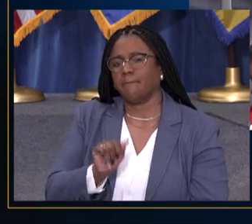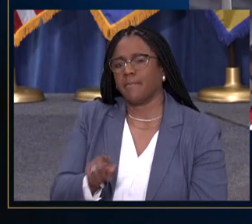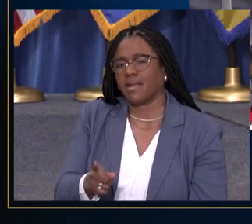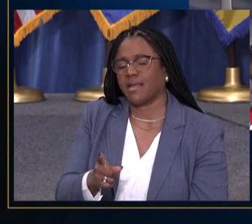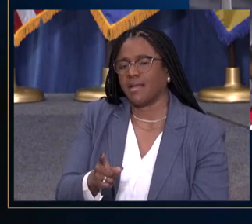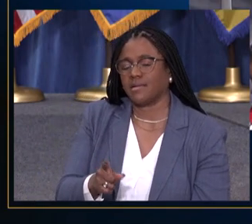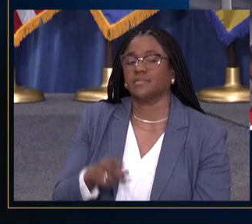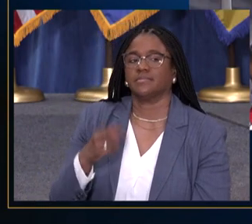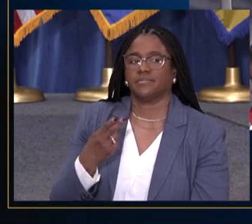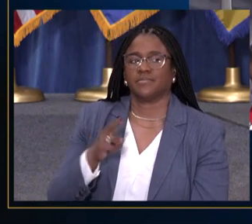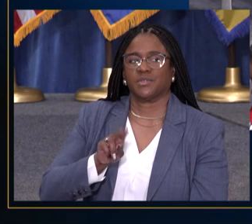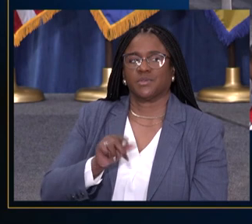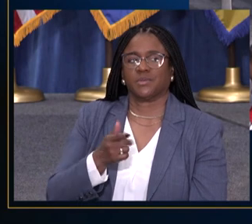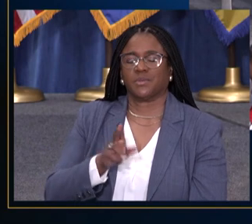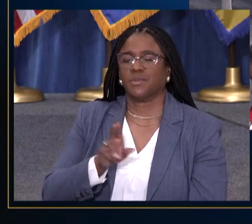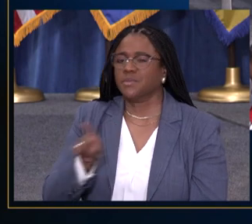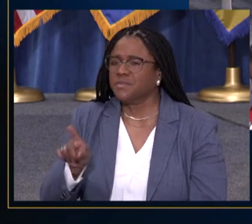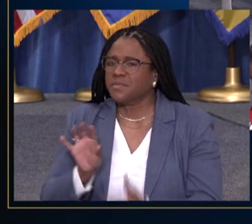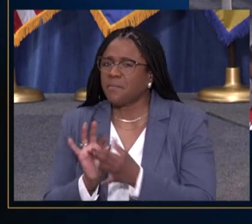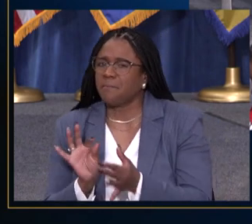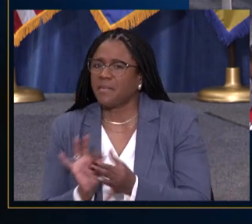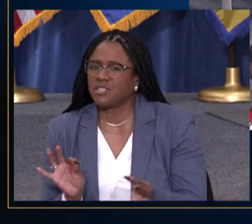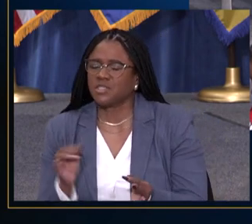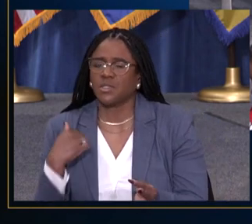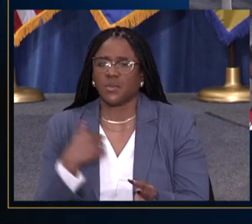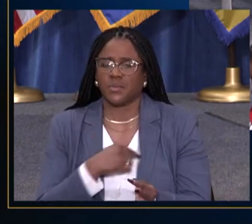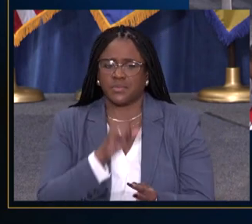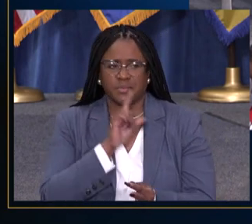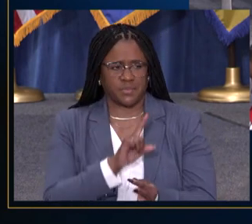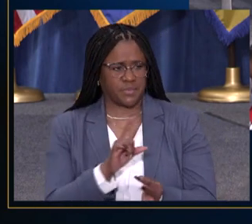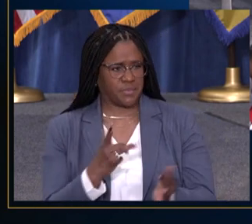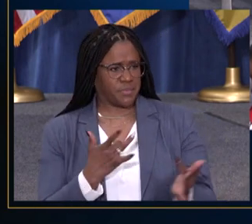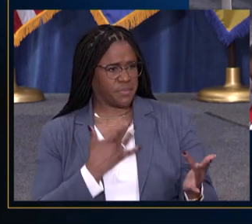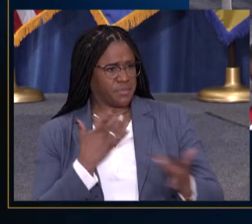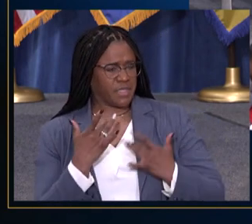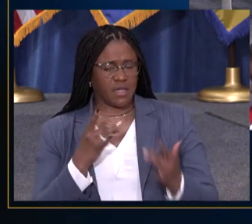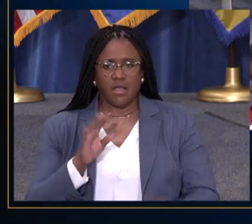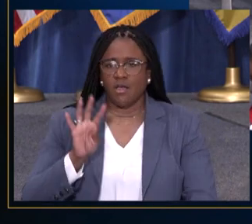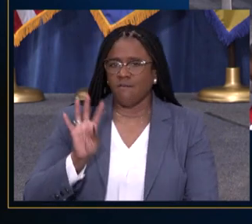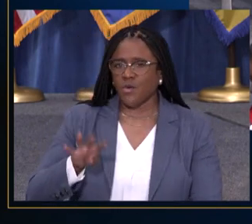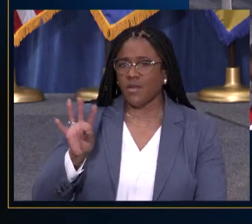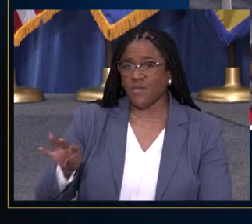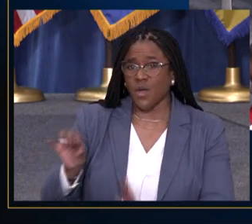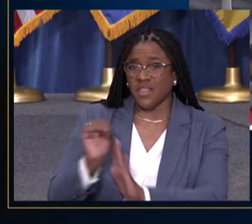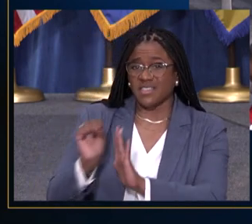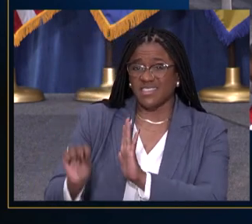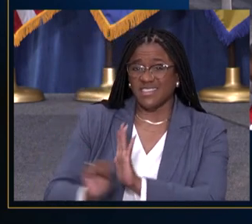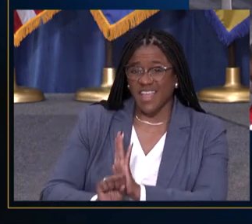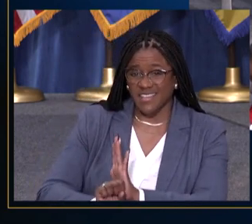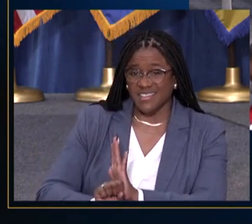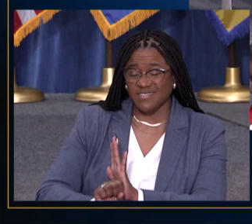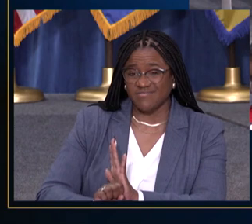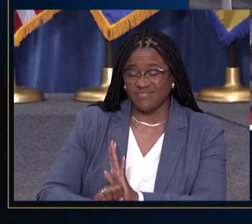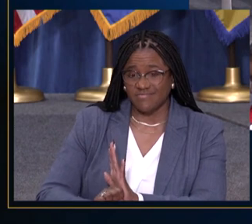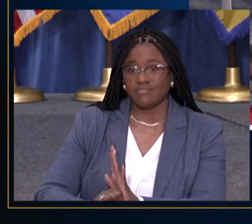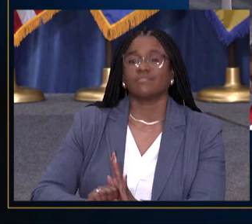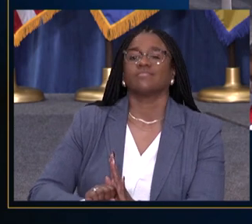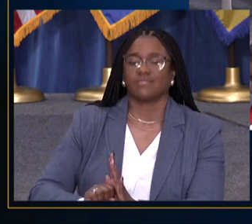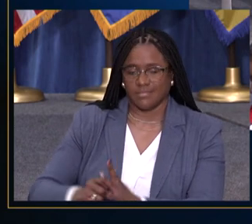Q mentioned, we are so we're so excited that the 44th state has